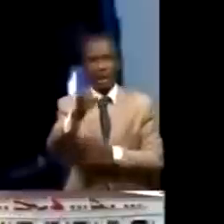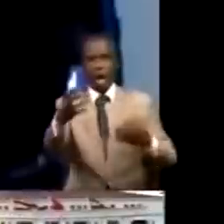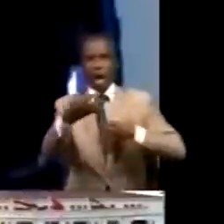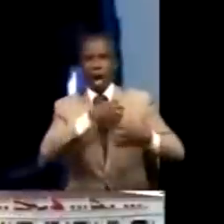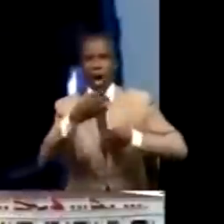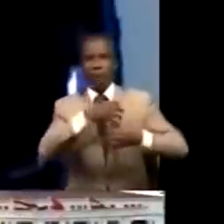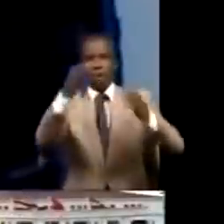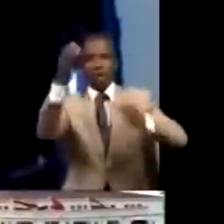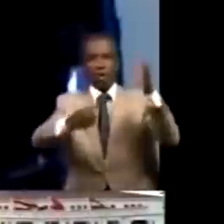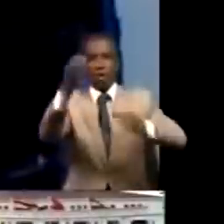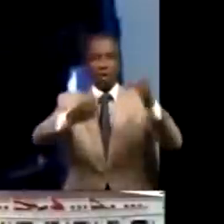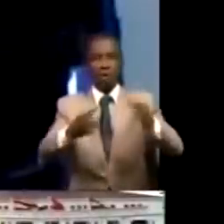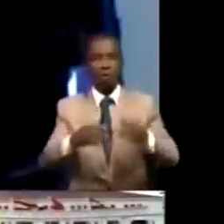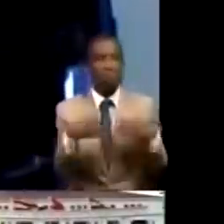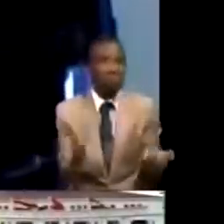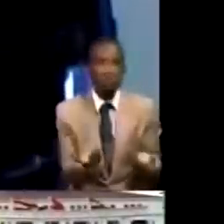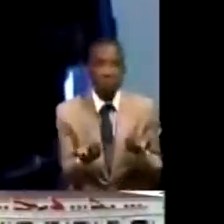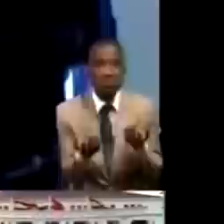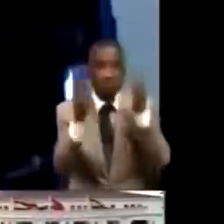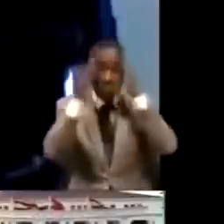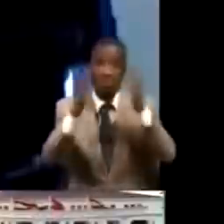I read that in the news.